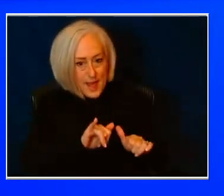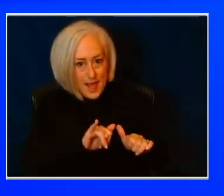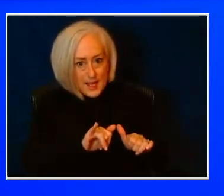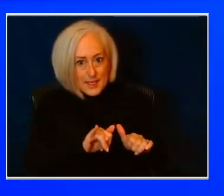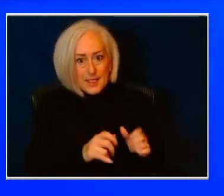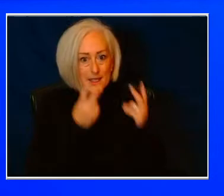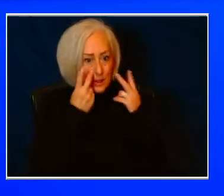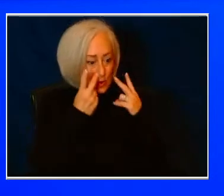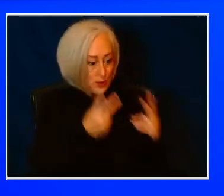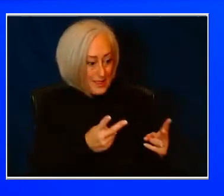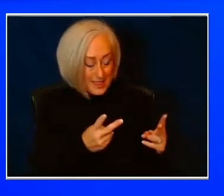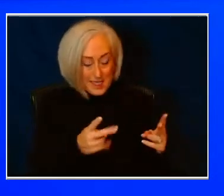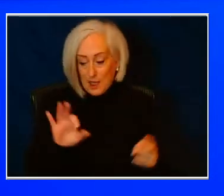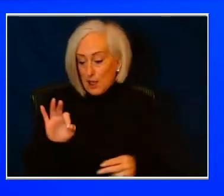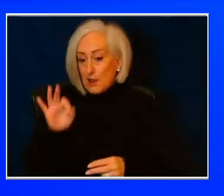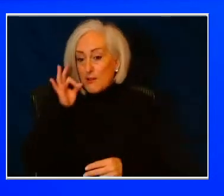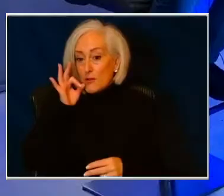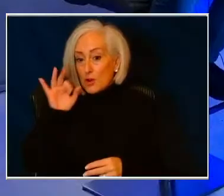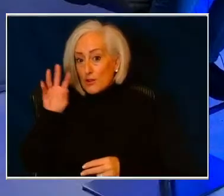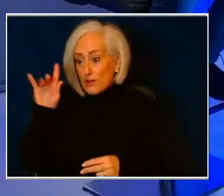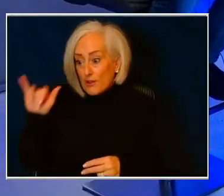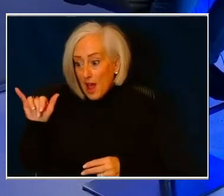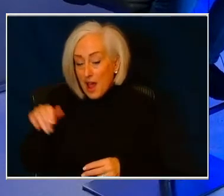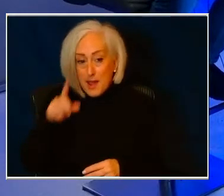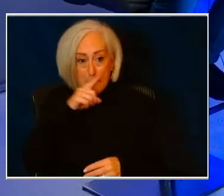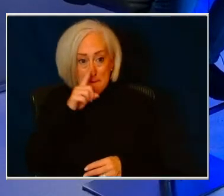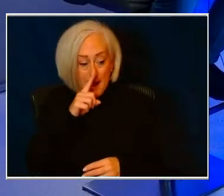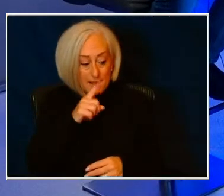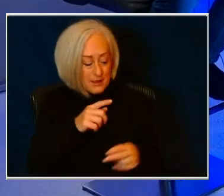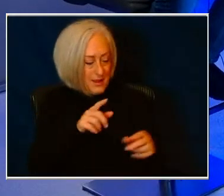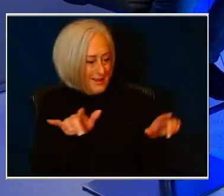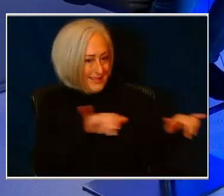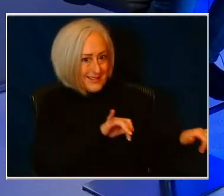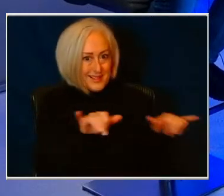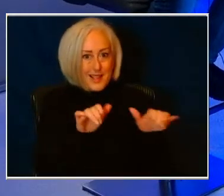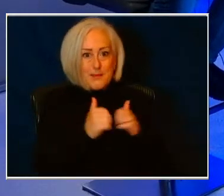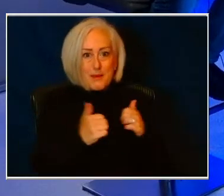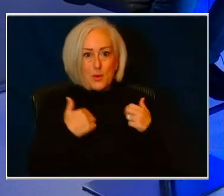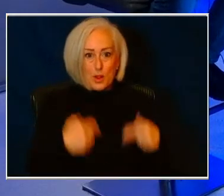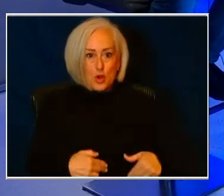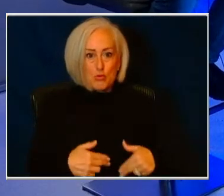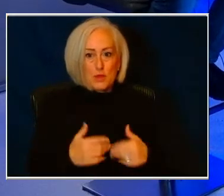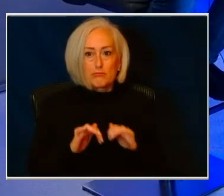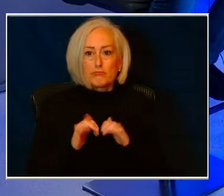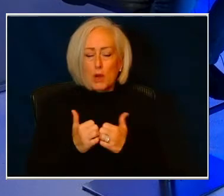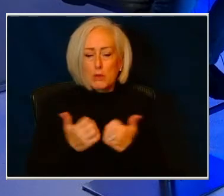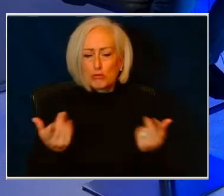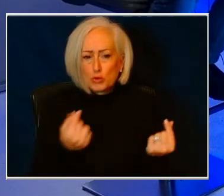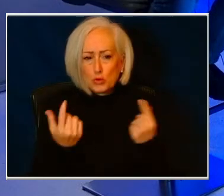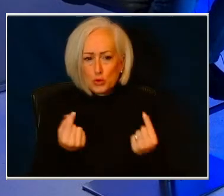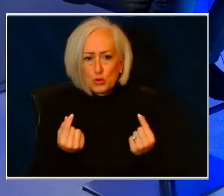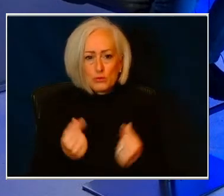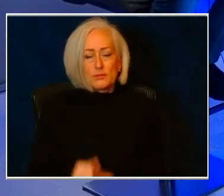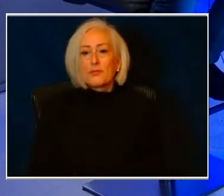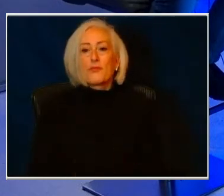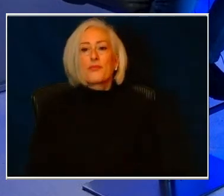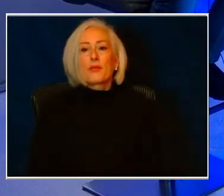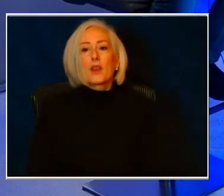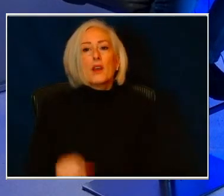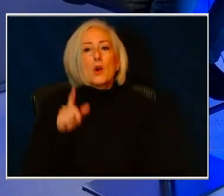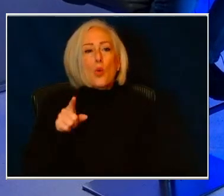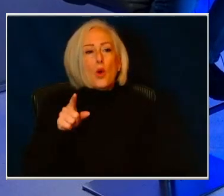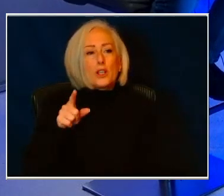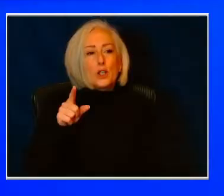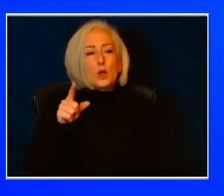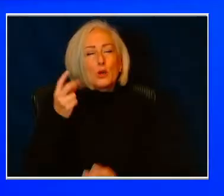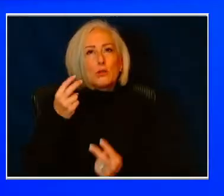also going on in the human brain? So how do memories that we collect become unstable? Yeah, so